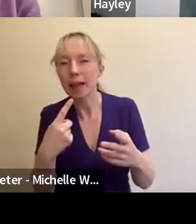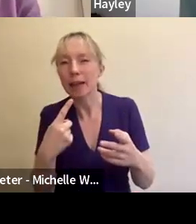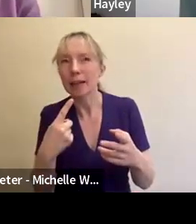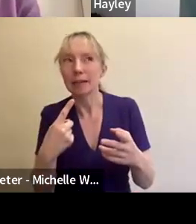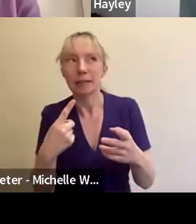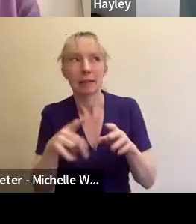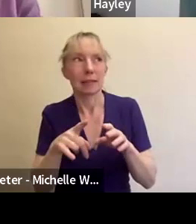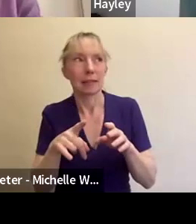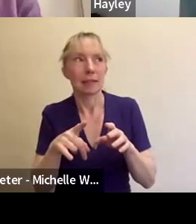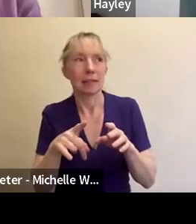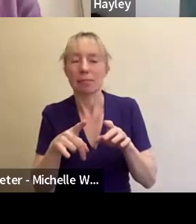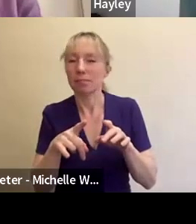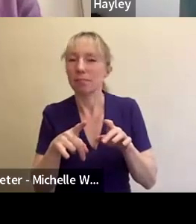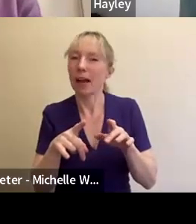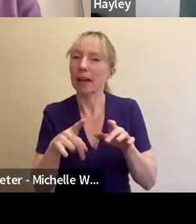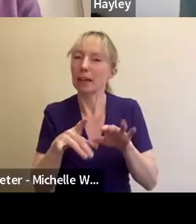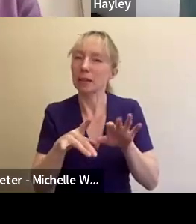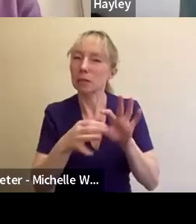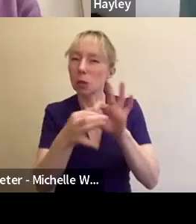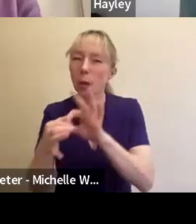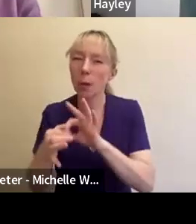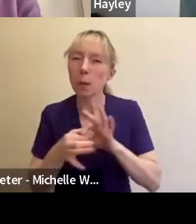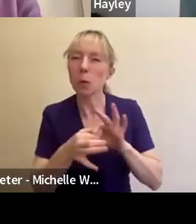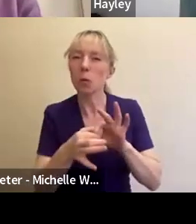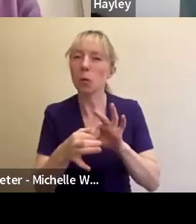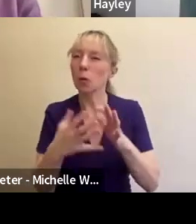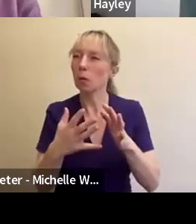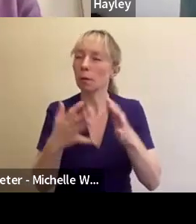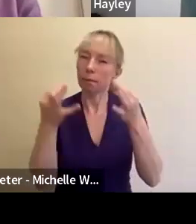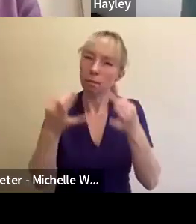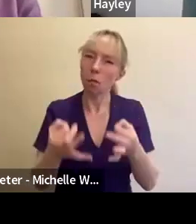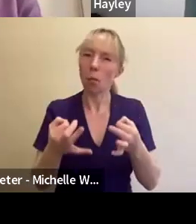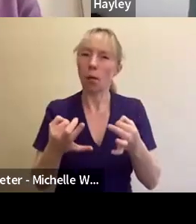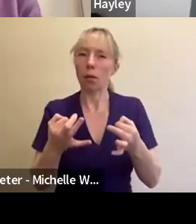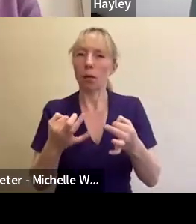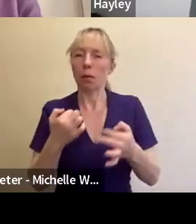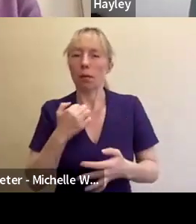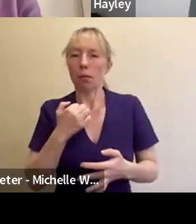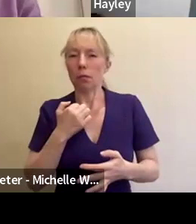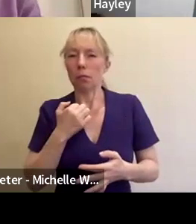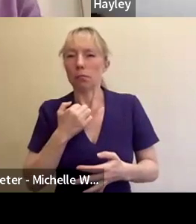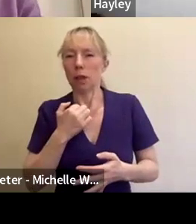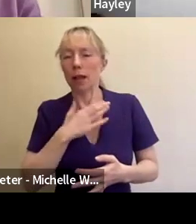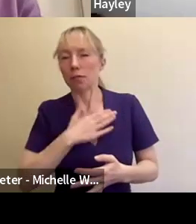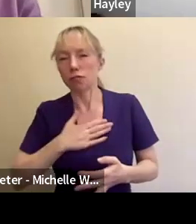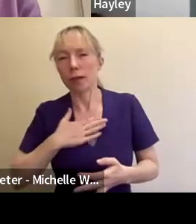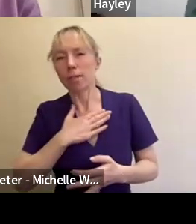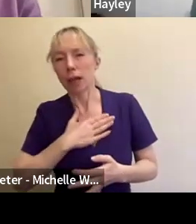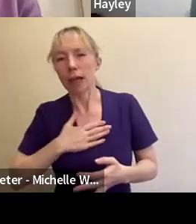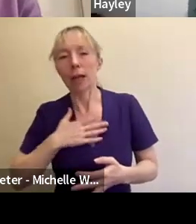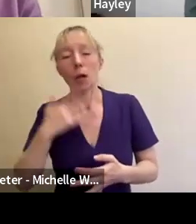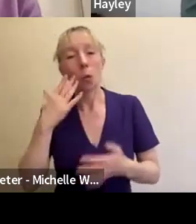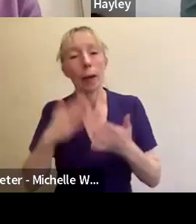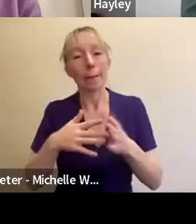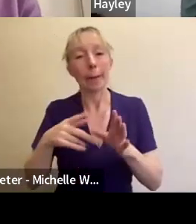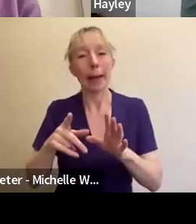a very communal form of grieving of like what happened to them. So yeah, and when May told me that, like I said,